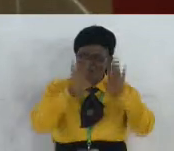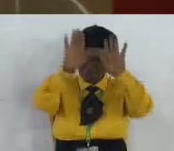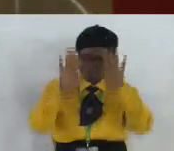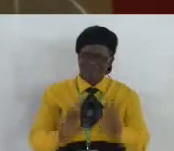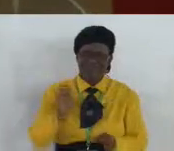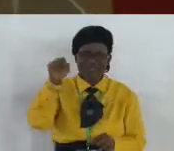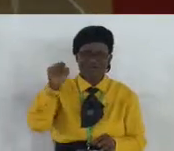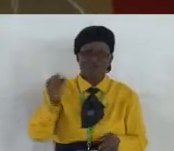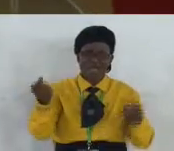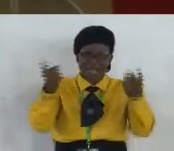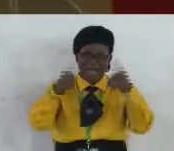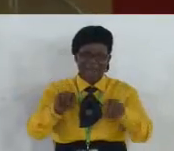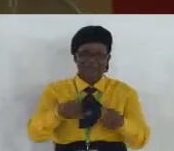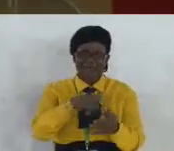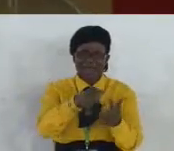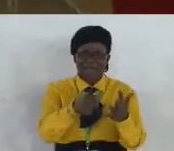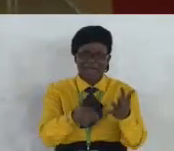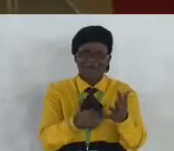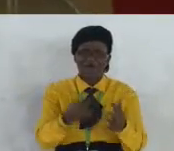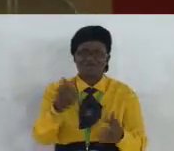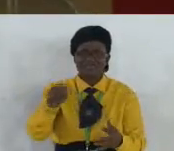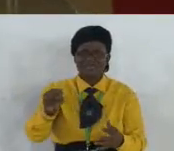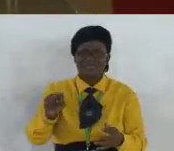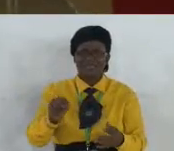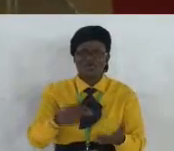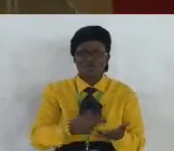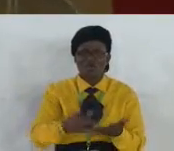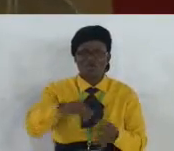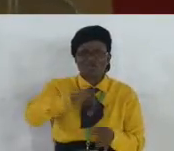I said, because we are noisy.